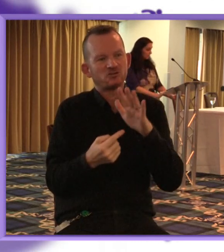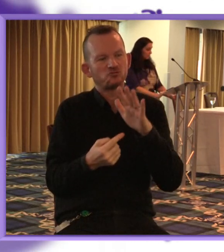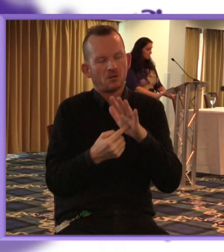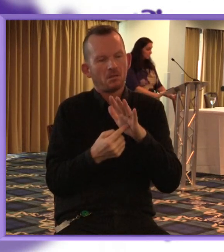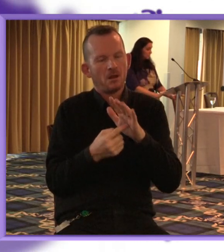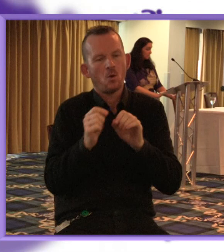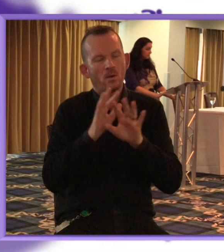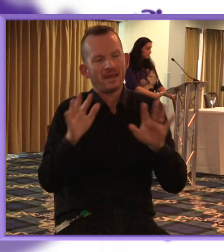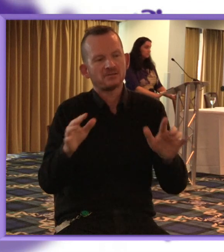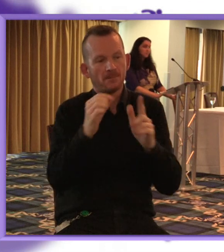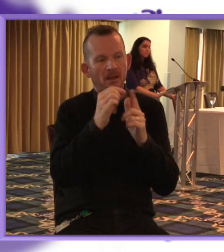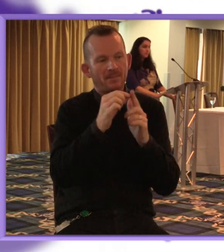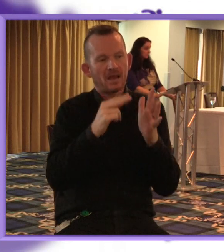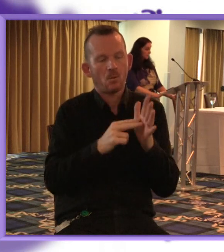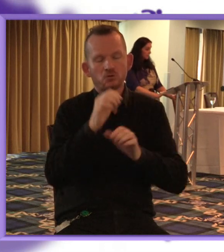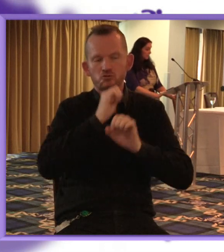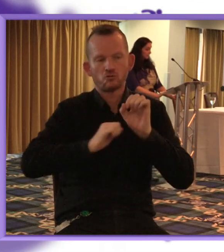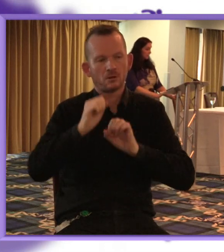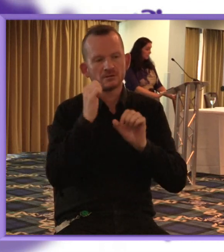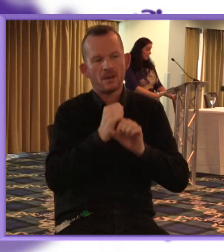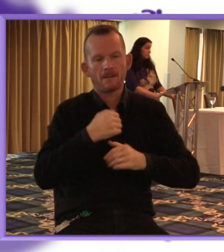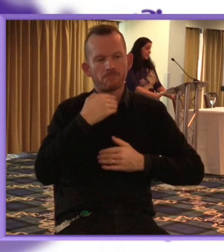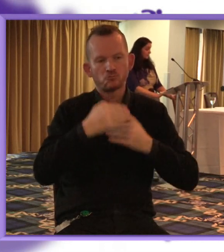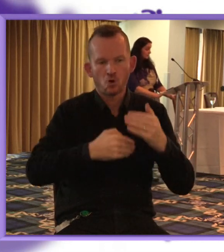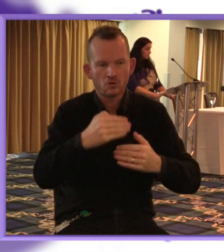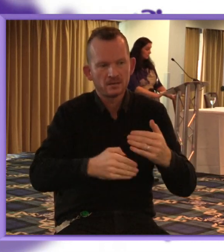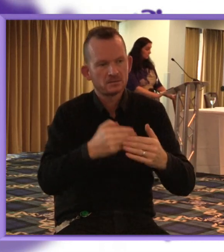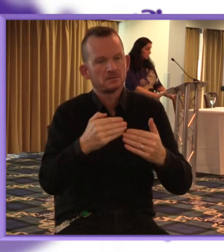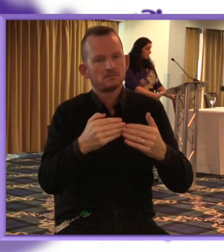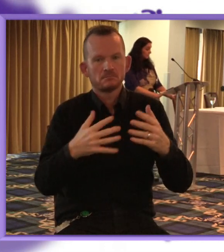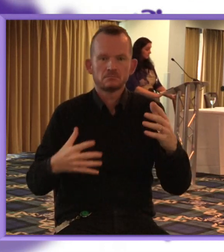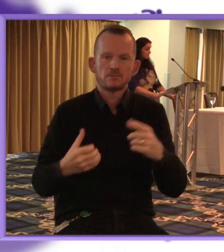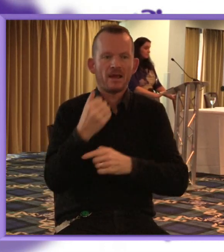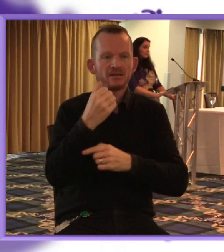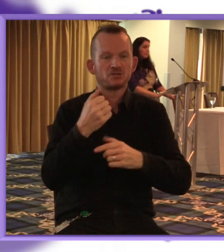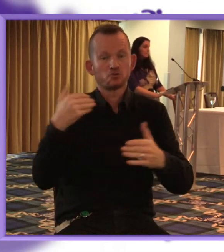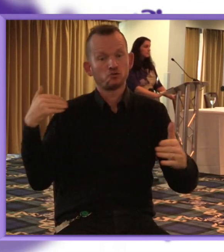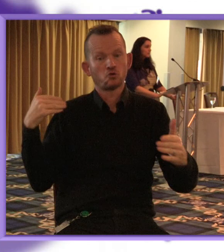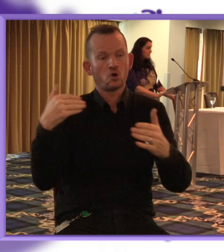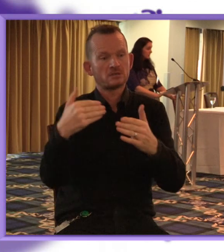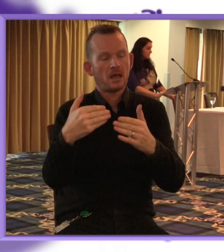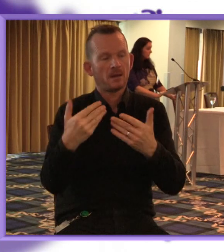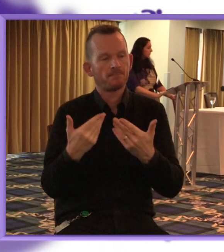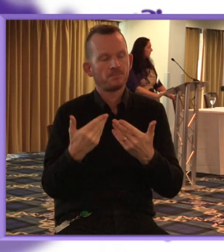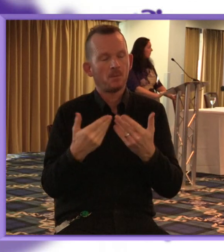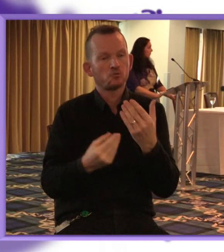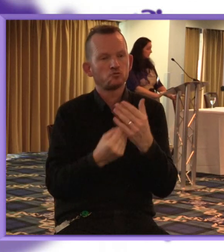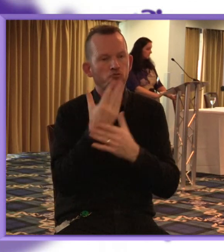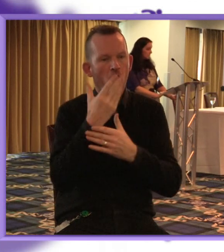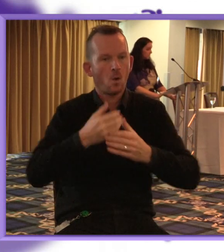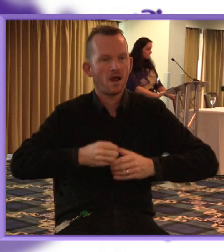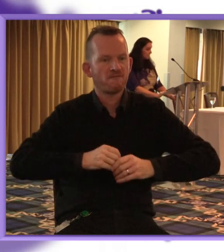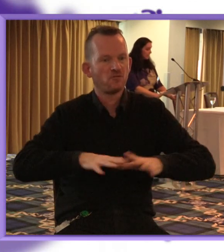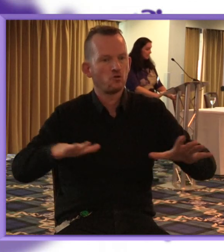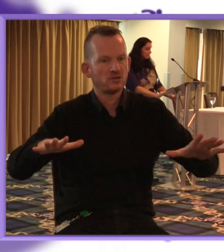it, the PPN would have really struggled to make the progress it has made in such a short time. But to grow and flourish, it will always